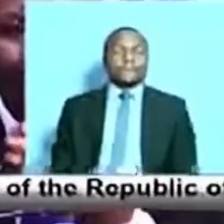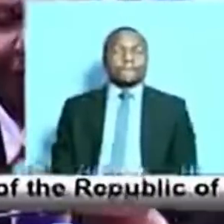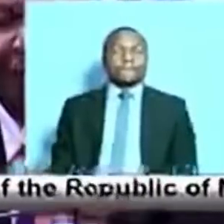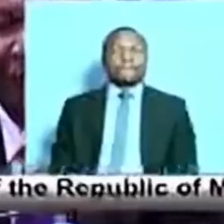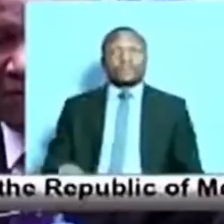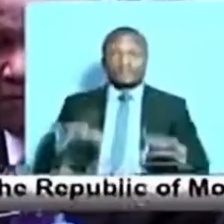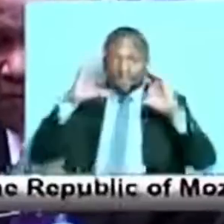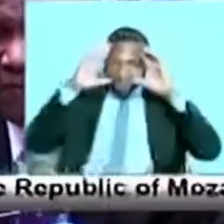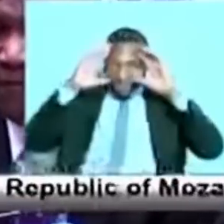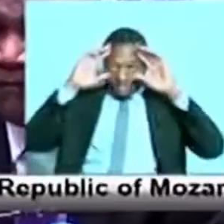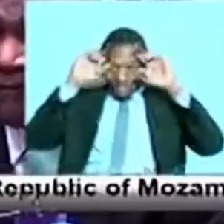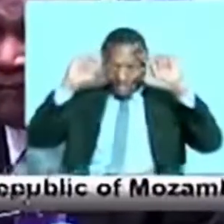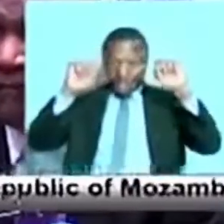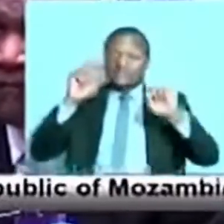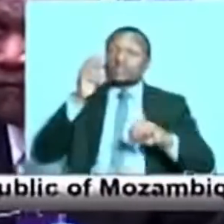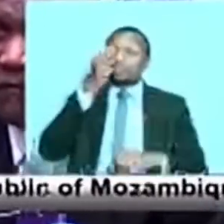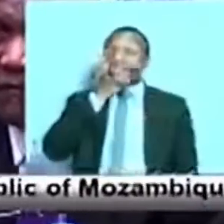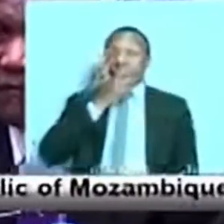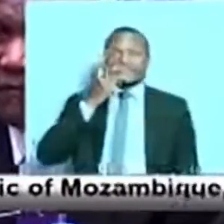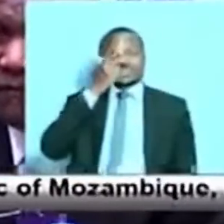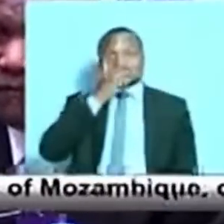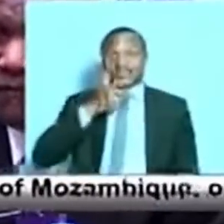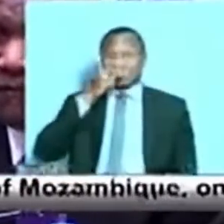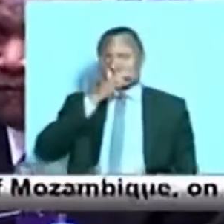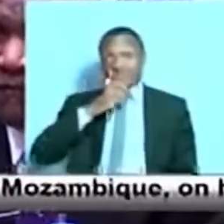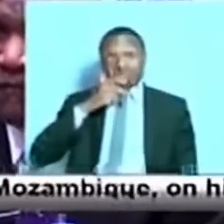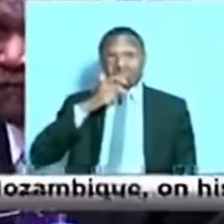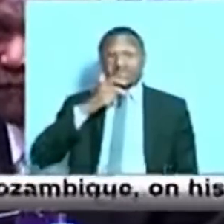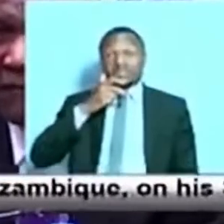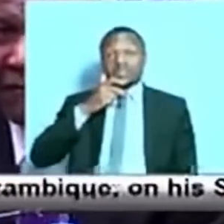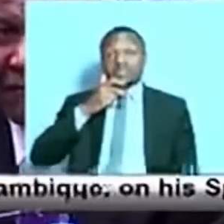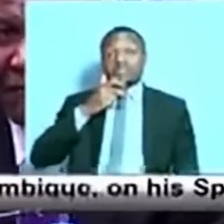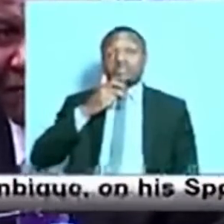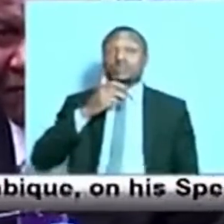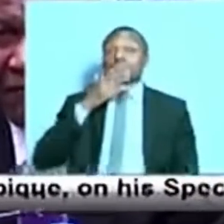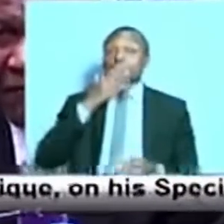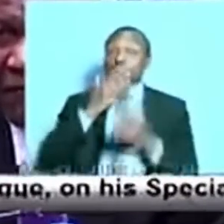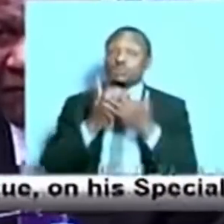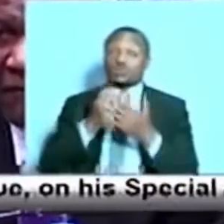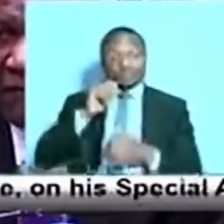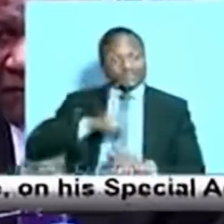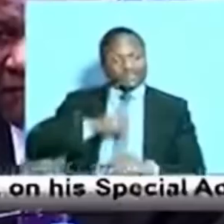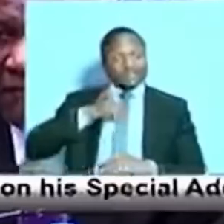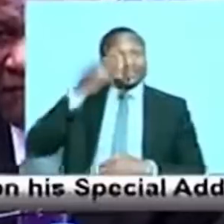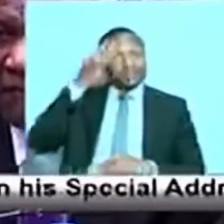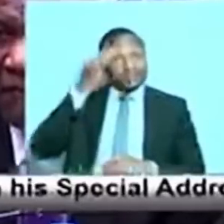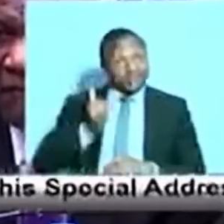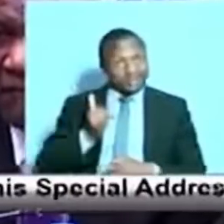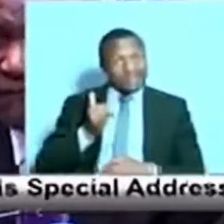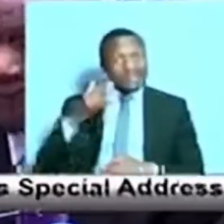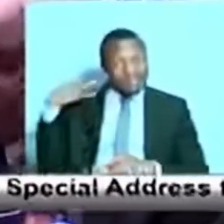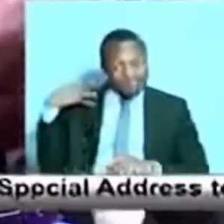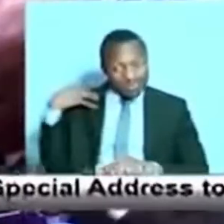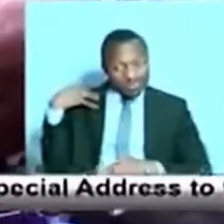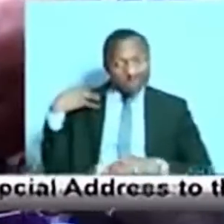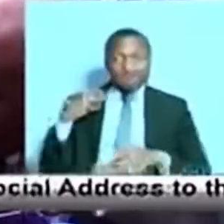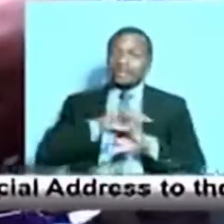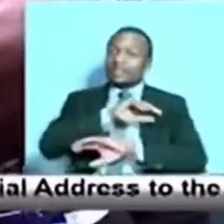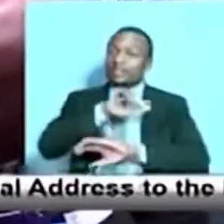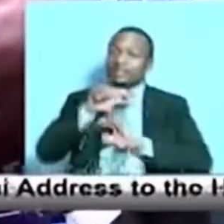The President's speech was really exhilarating to me because it did remind us